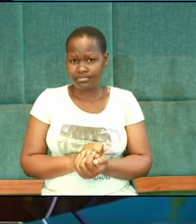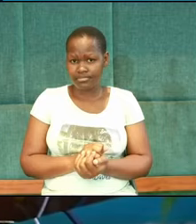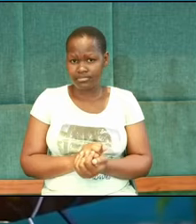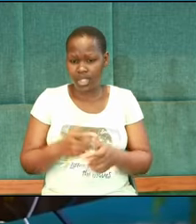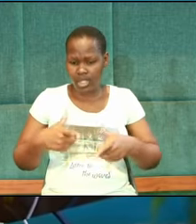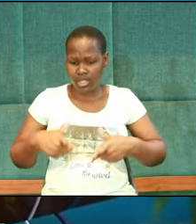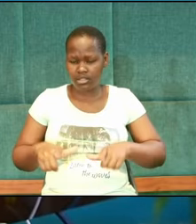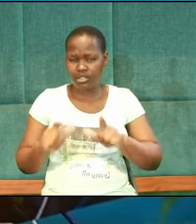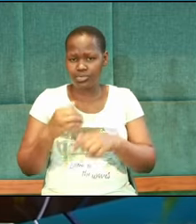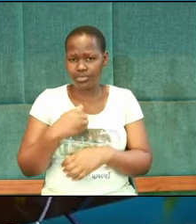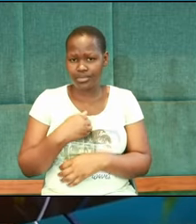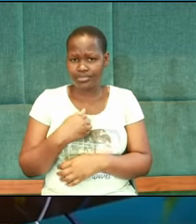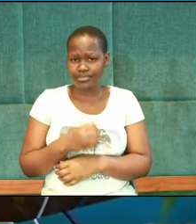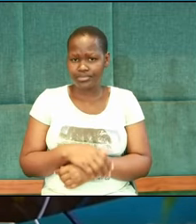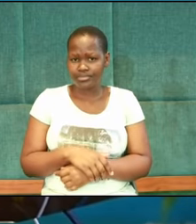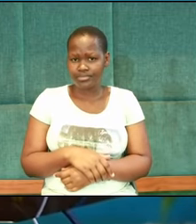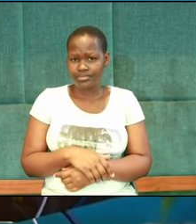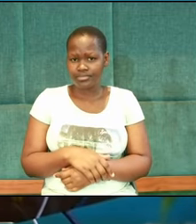Allow me.